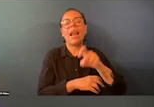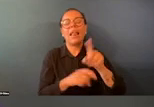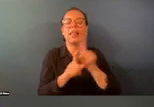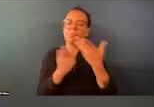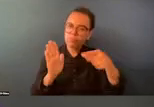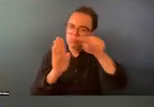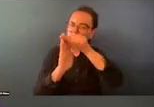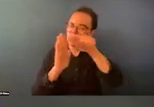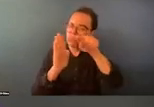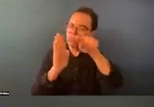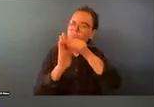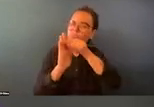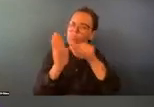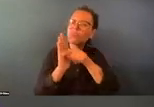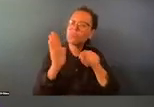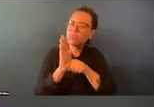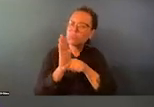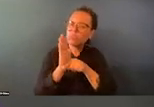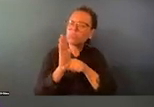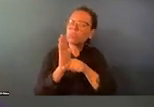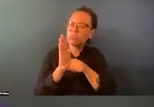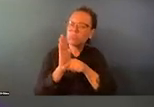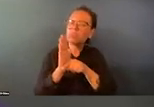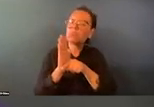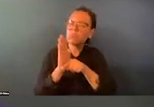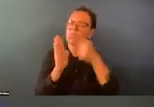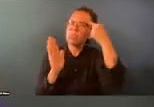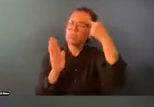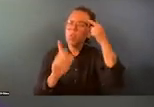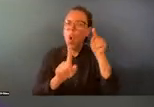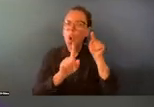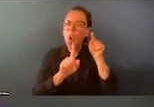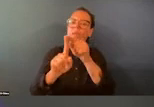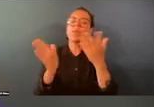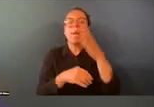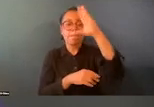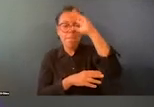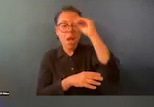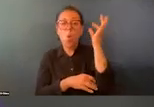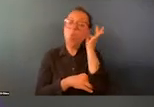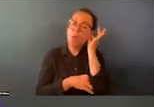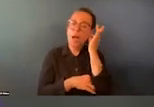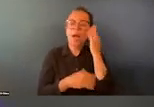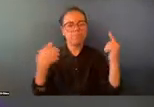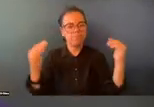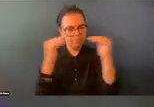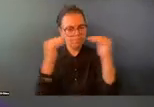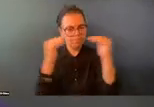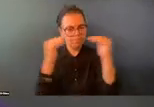policies and programs that promote gender equality, women's empowerment, and climate